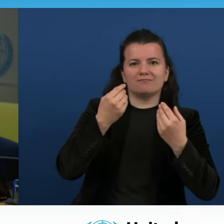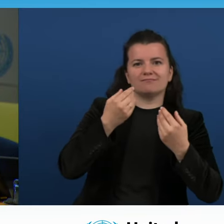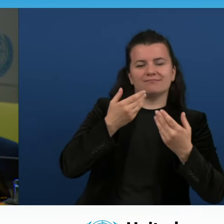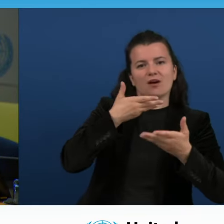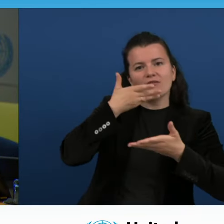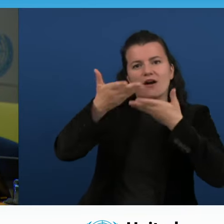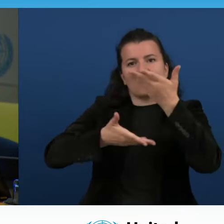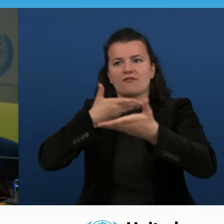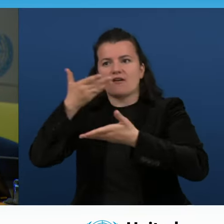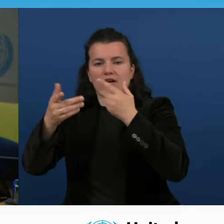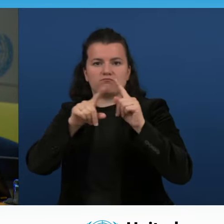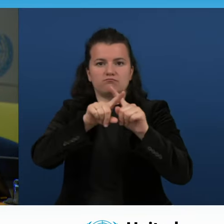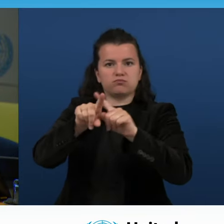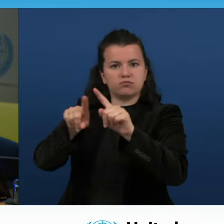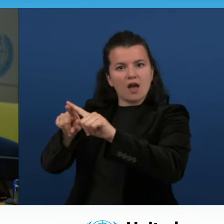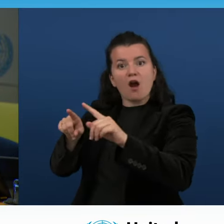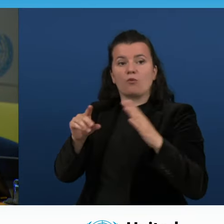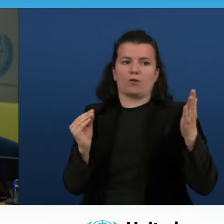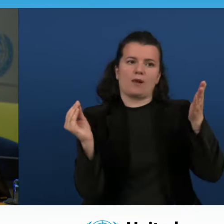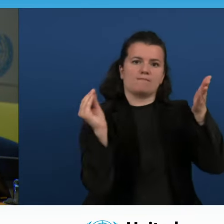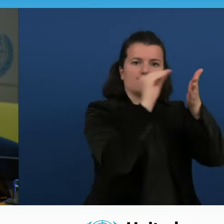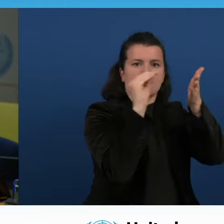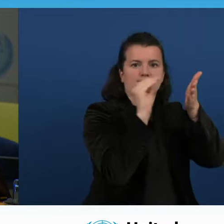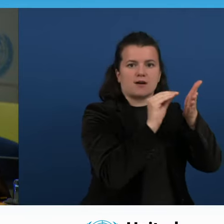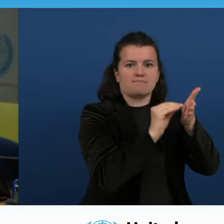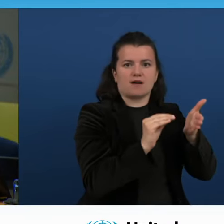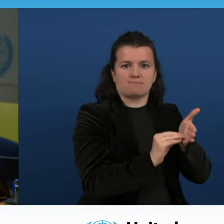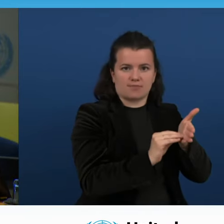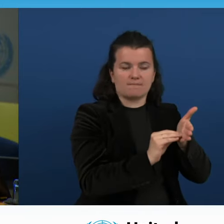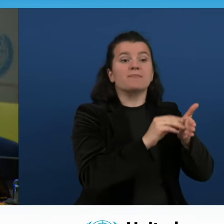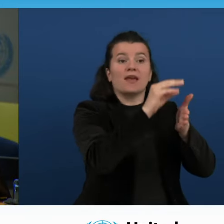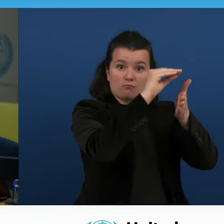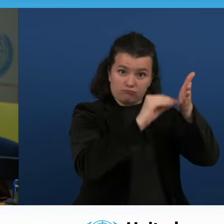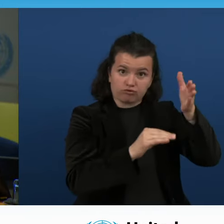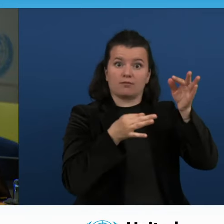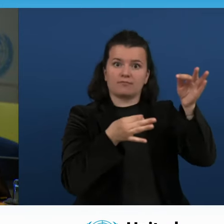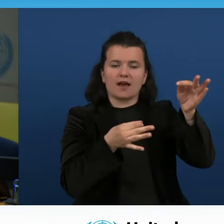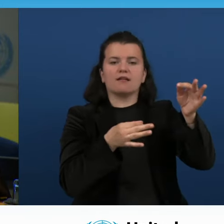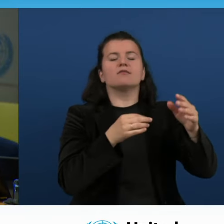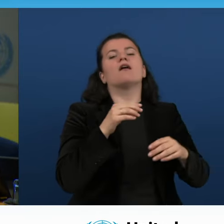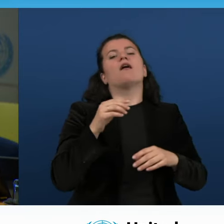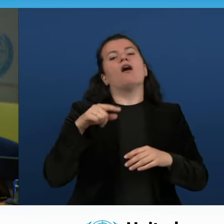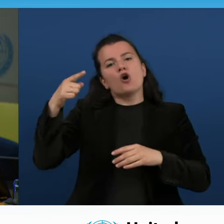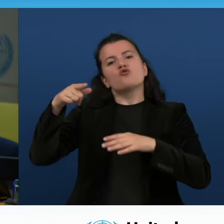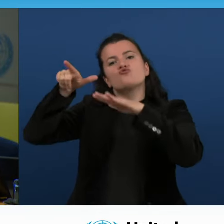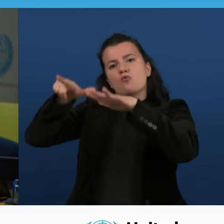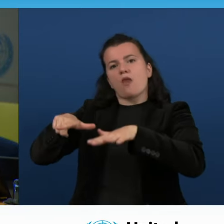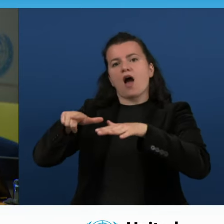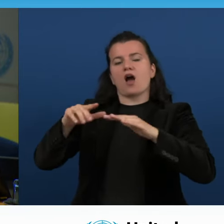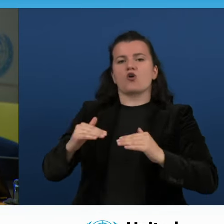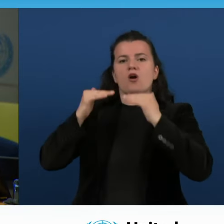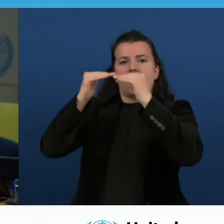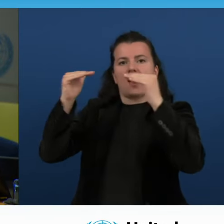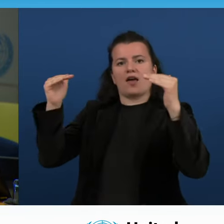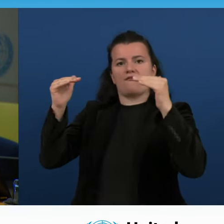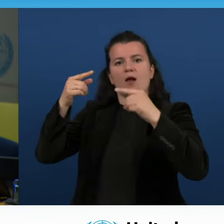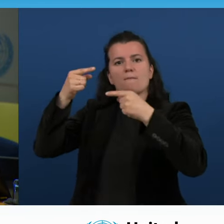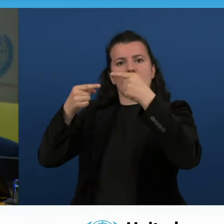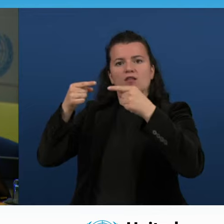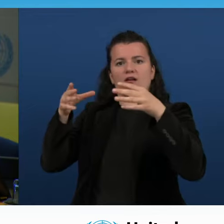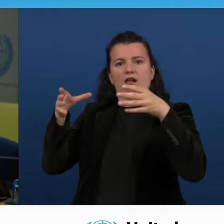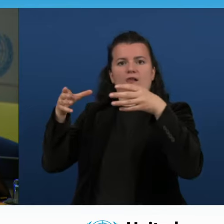paper to be prepared for the HLPF in July. So these are definitely, you know, some key documents to work on. So if you can contribute in that space as